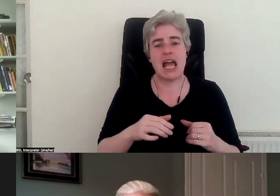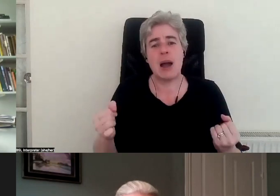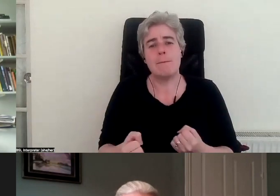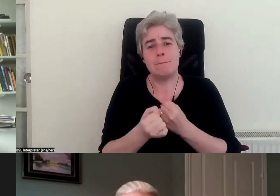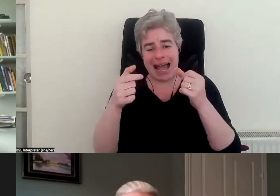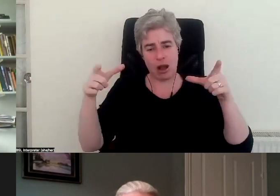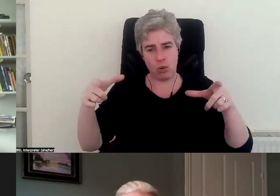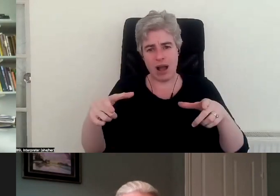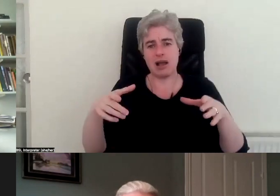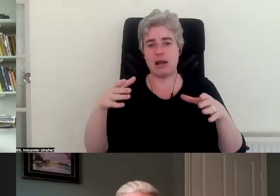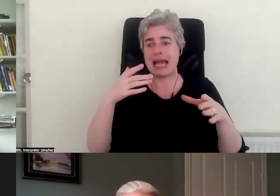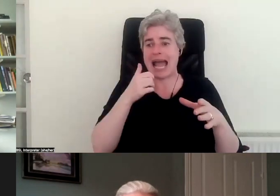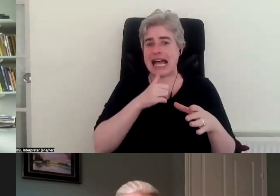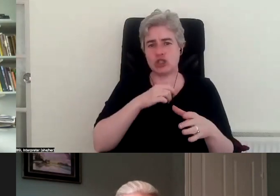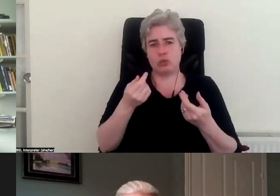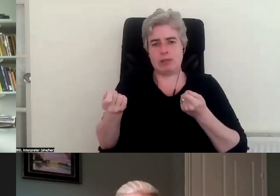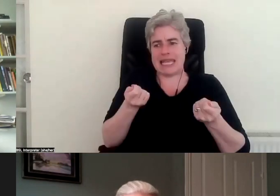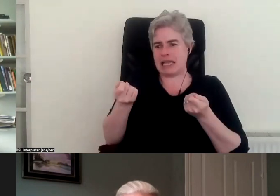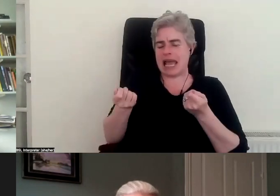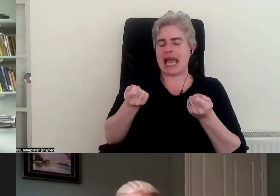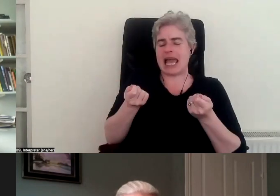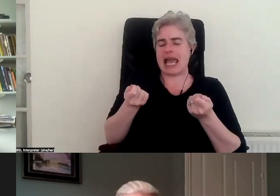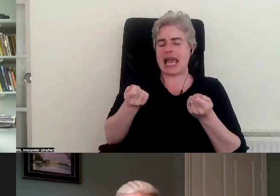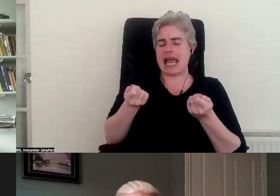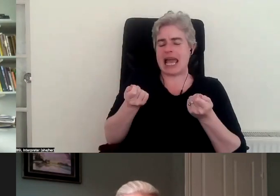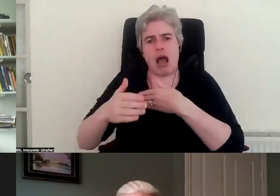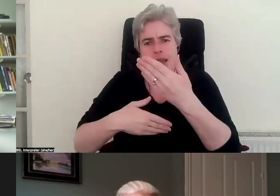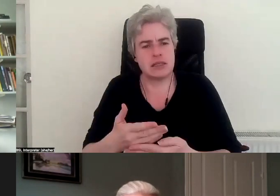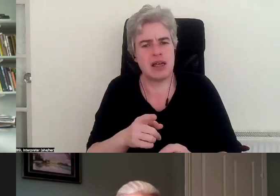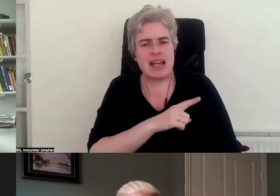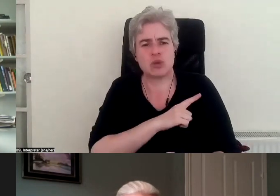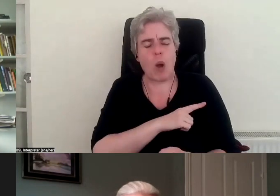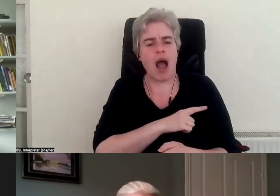to be exercised, and that's why I'm very